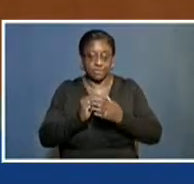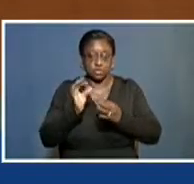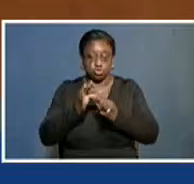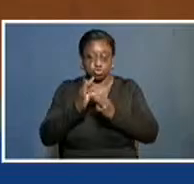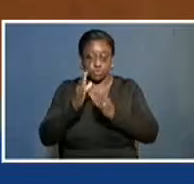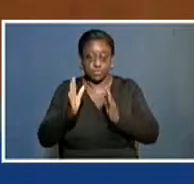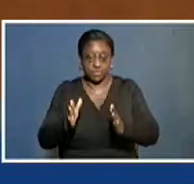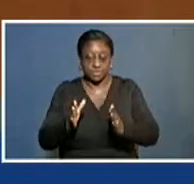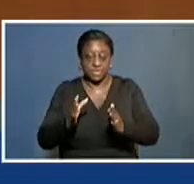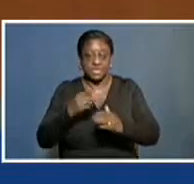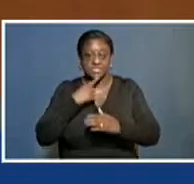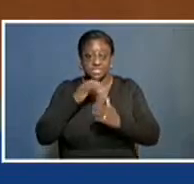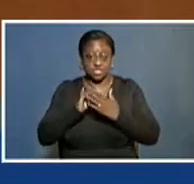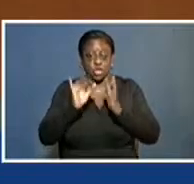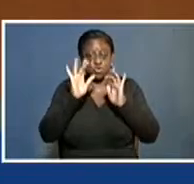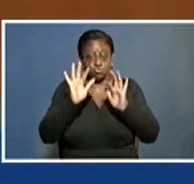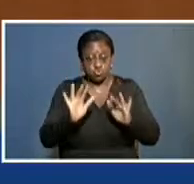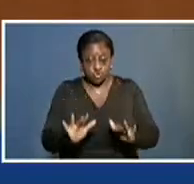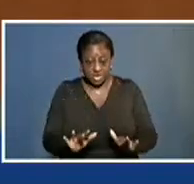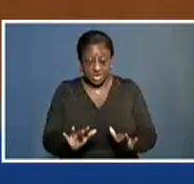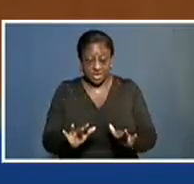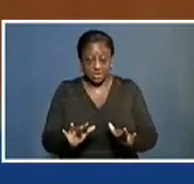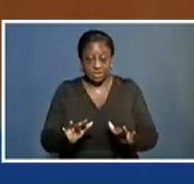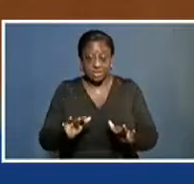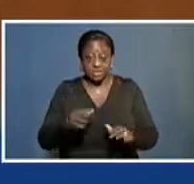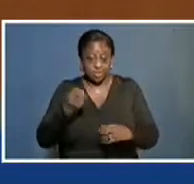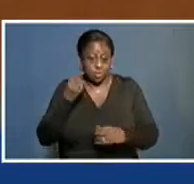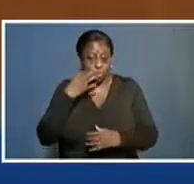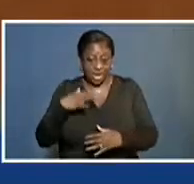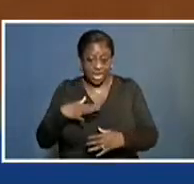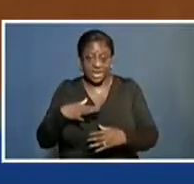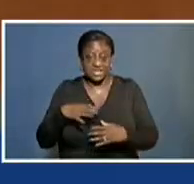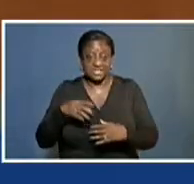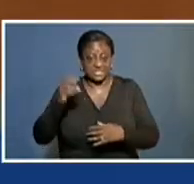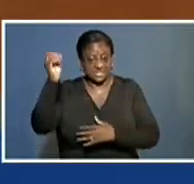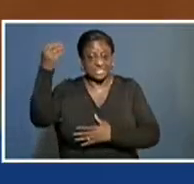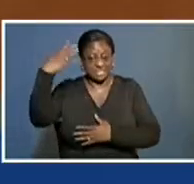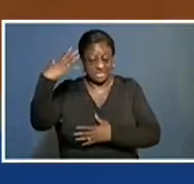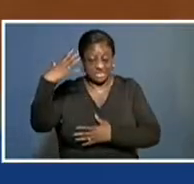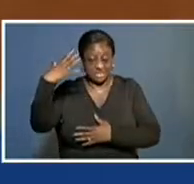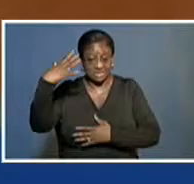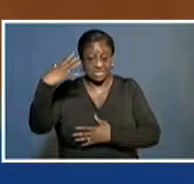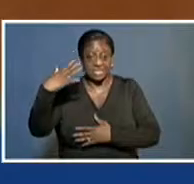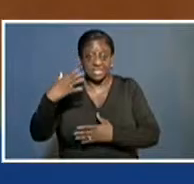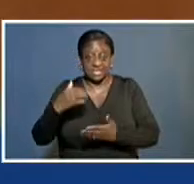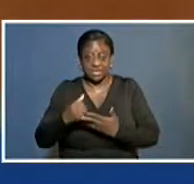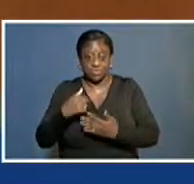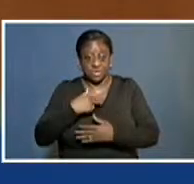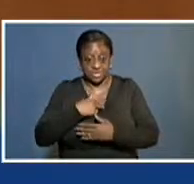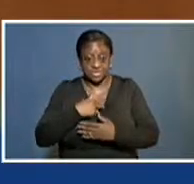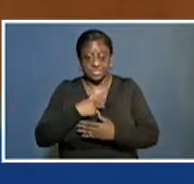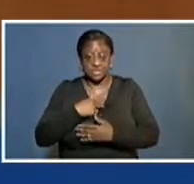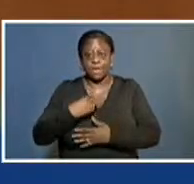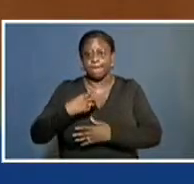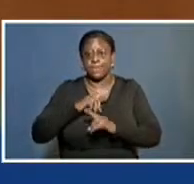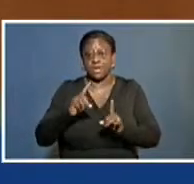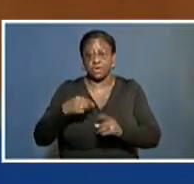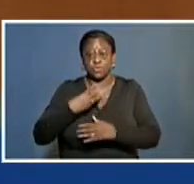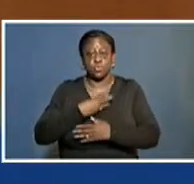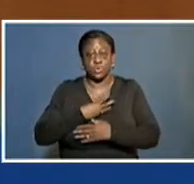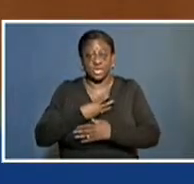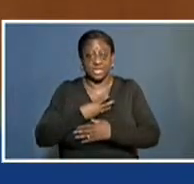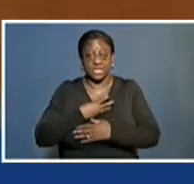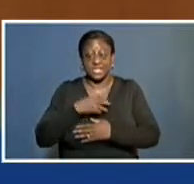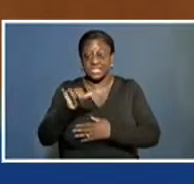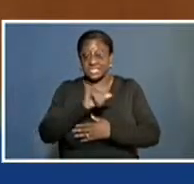the rain wet us and the sun dry us, and only death just move the straw vendors. We are like